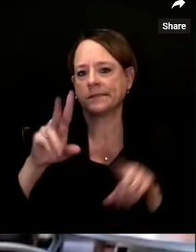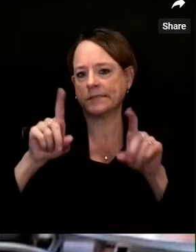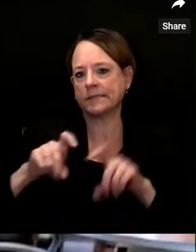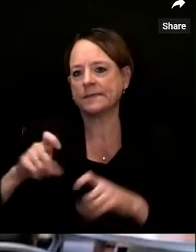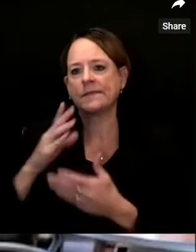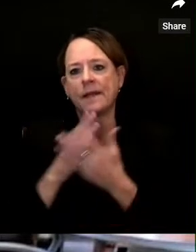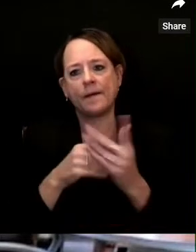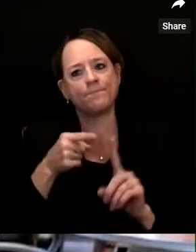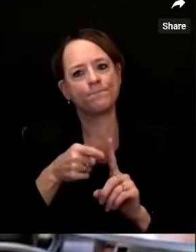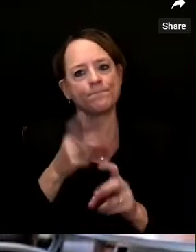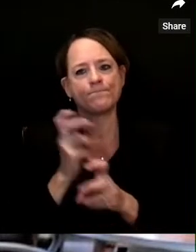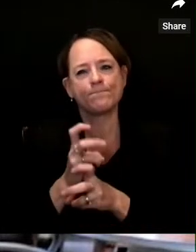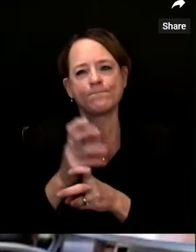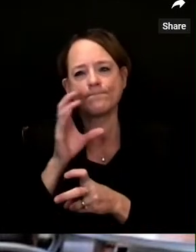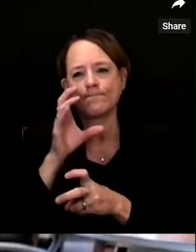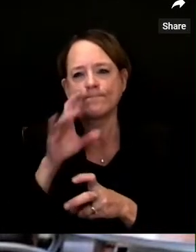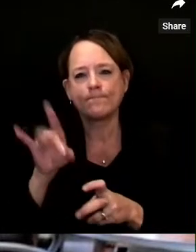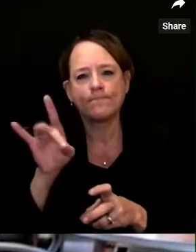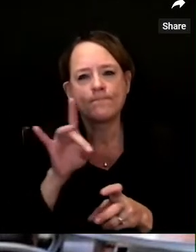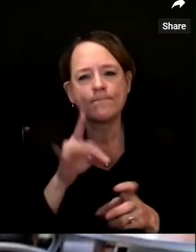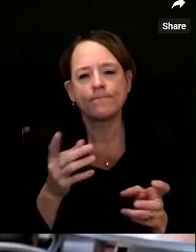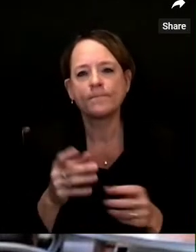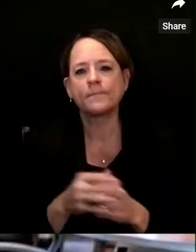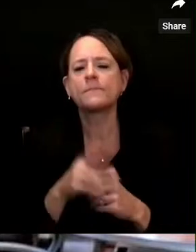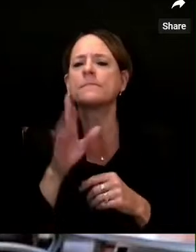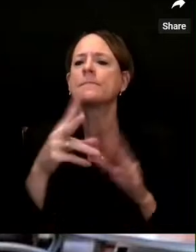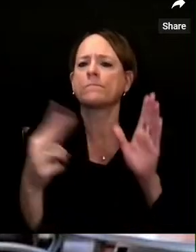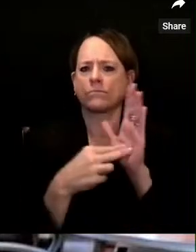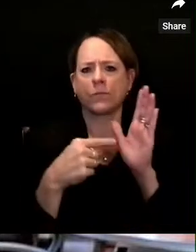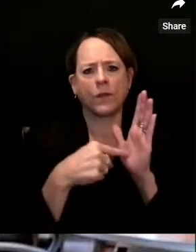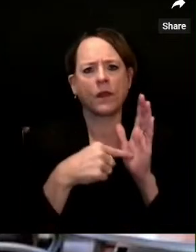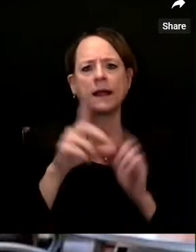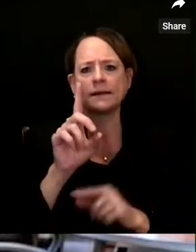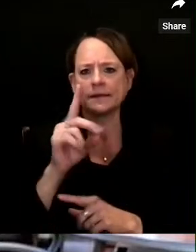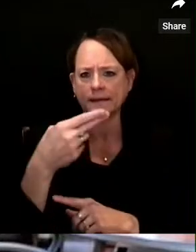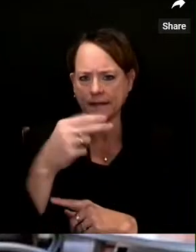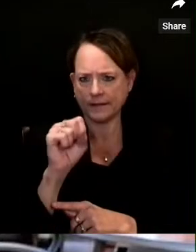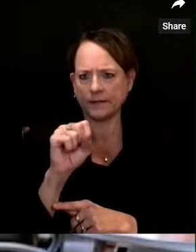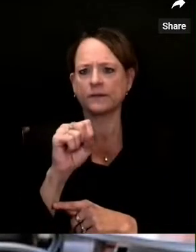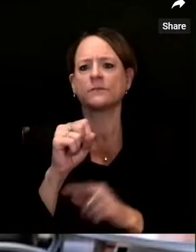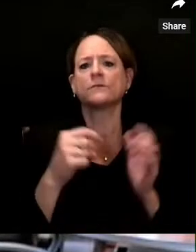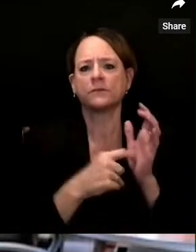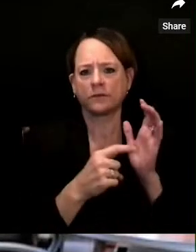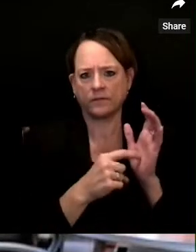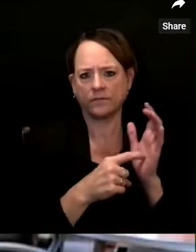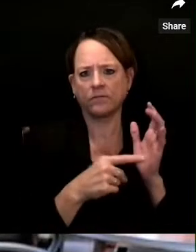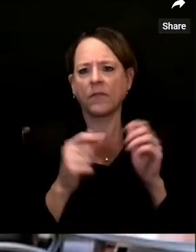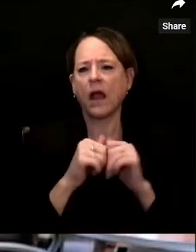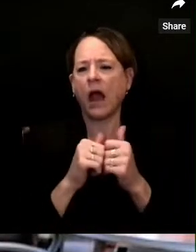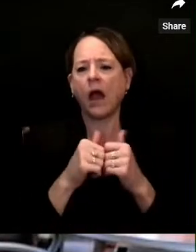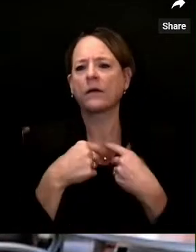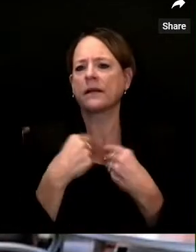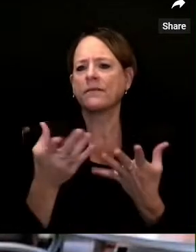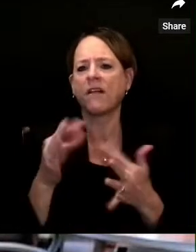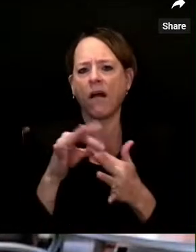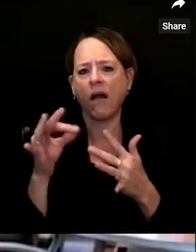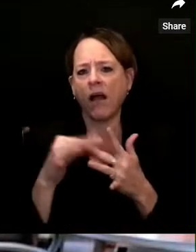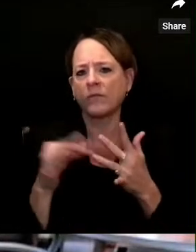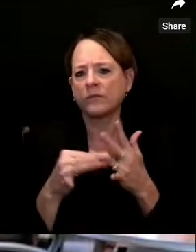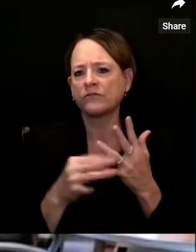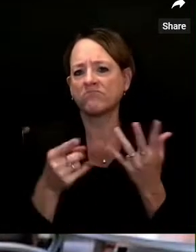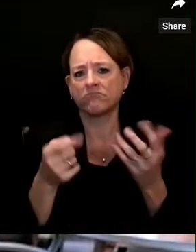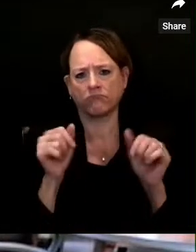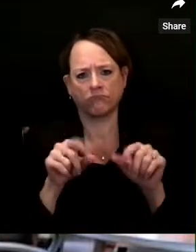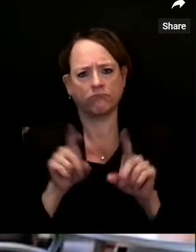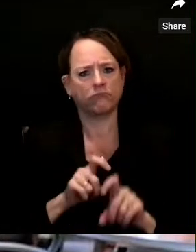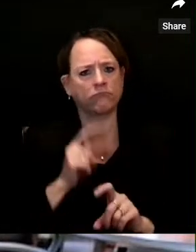Services website for those testing options. And I really want to underscore and give a shout out to the pharmacies all across the